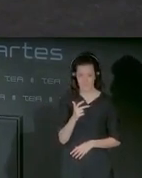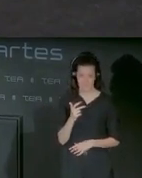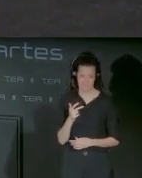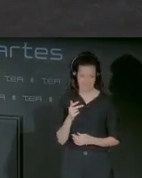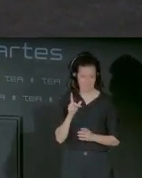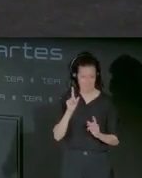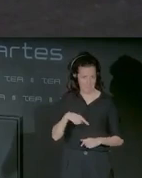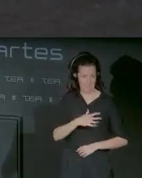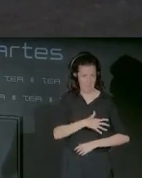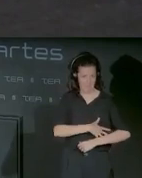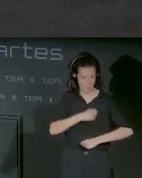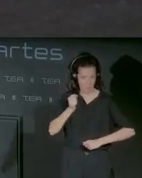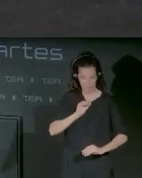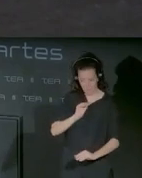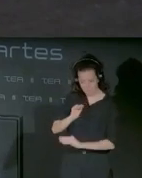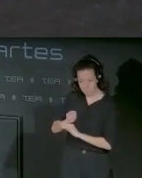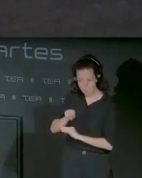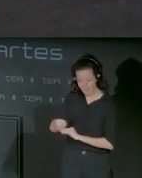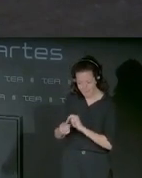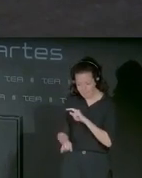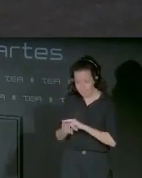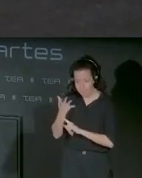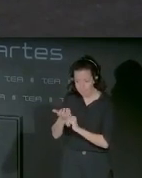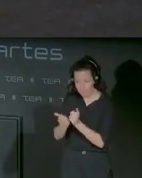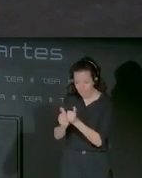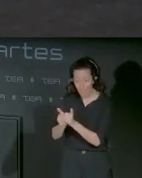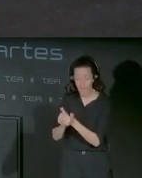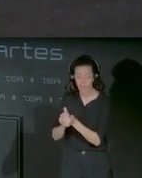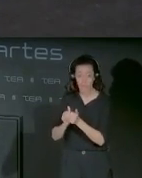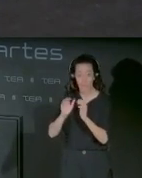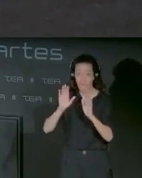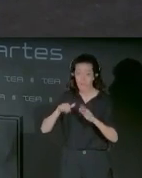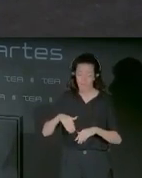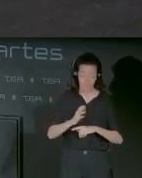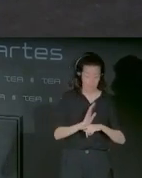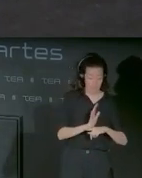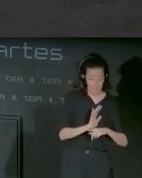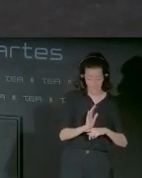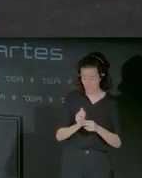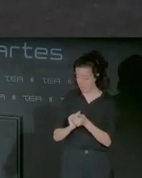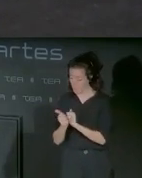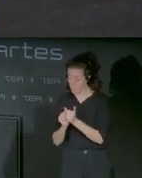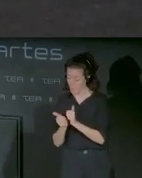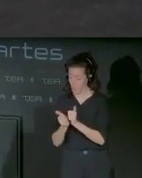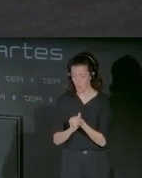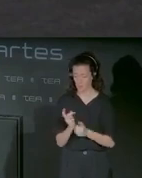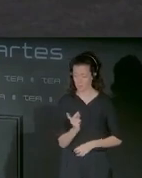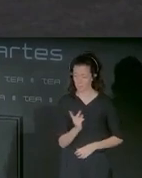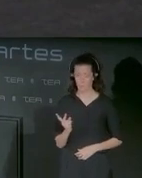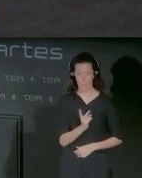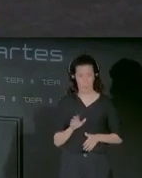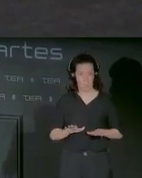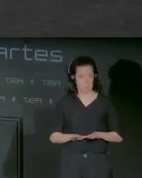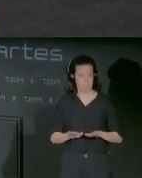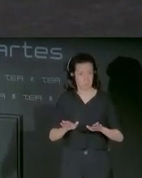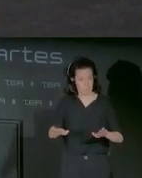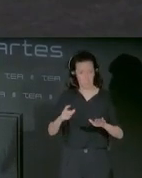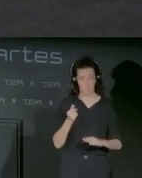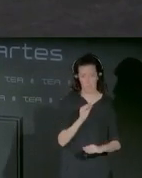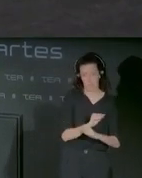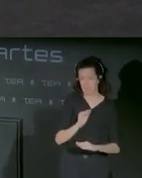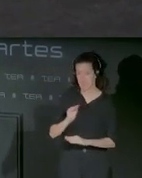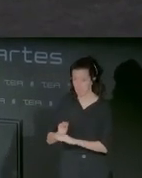And the problem is, of course, getting enough funds. Because in Croatia, we have an ecosystem where we